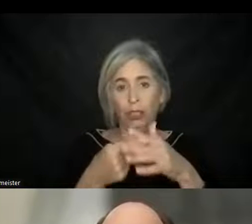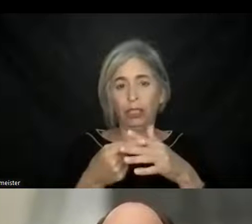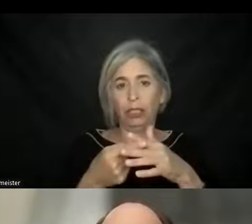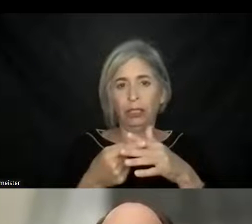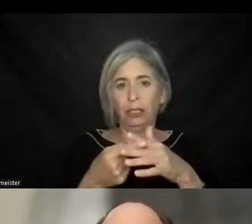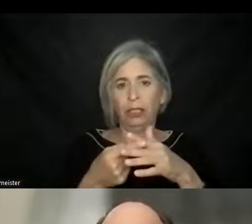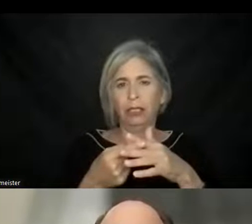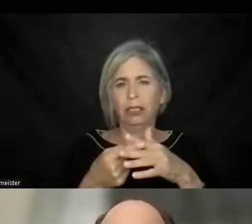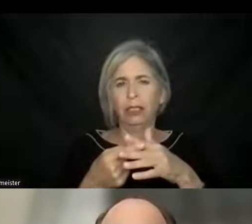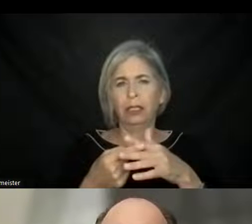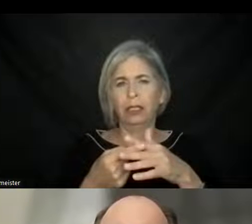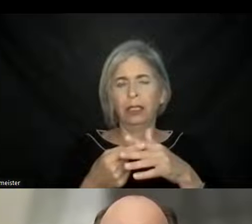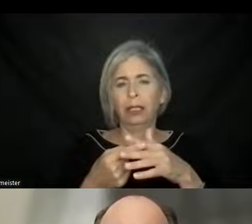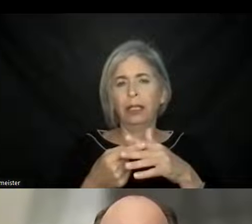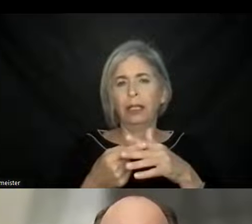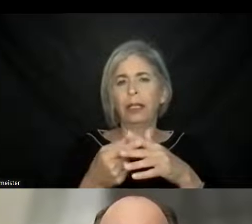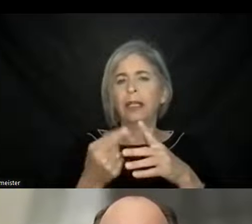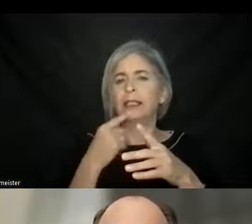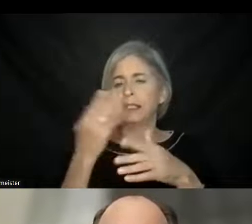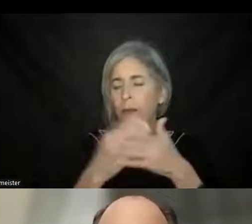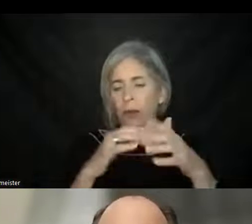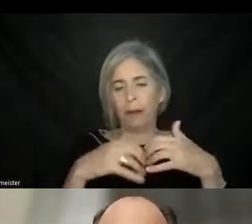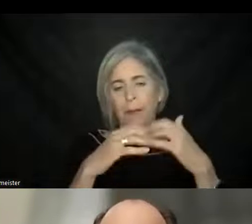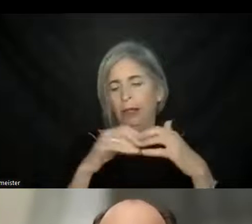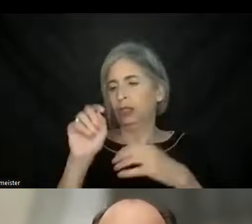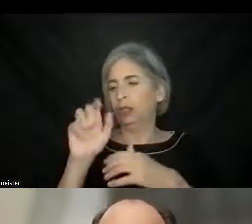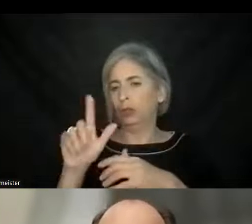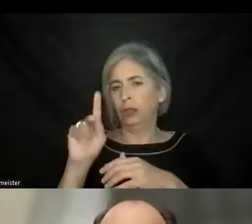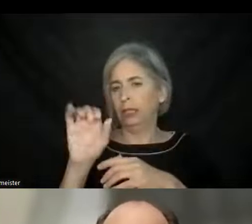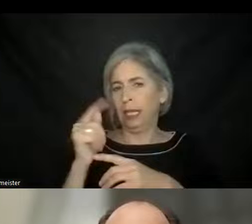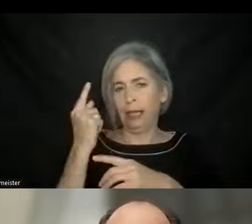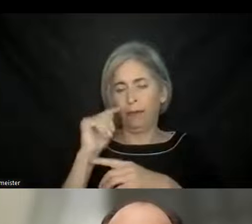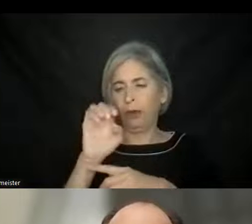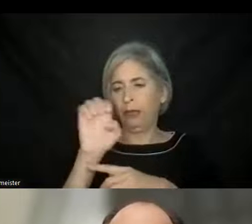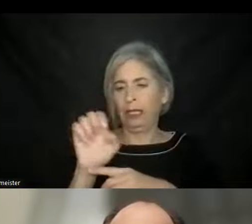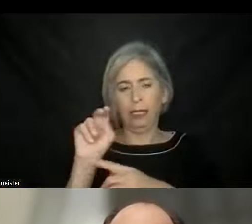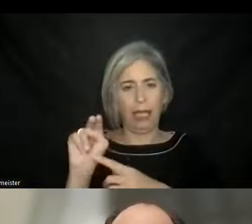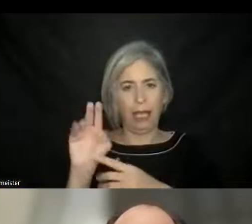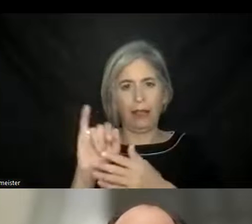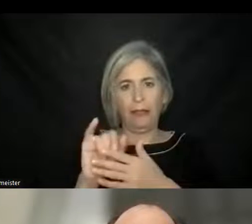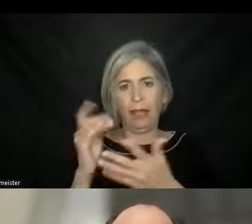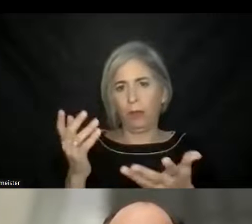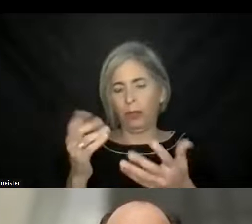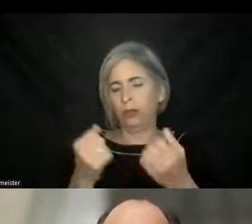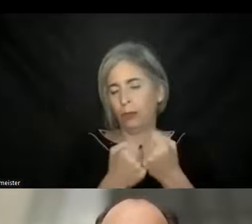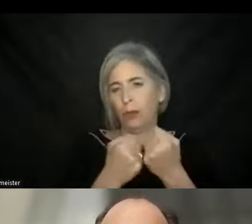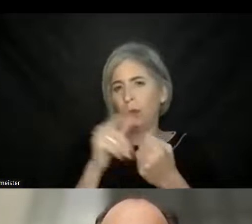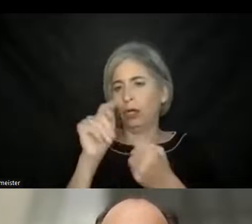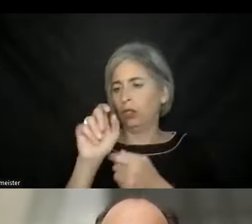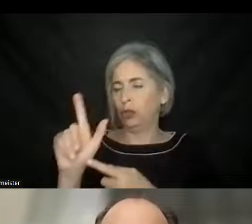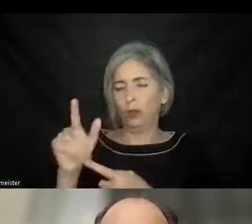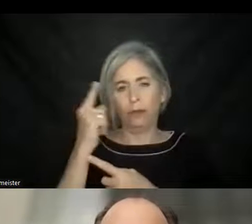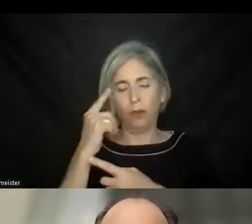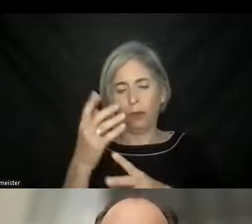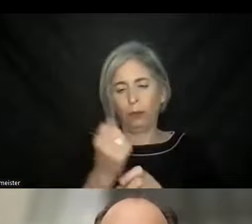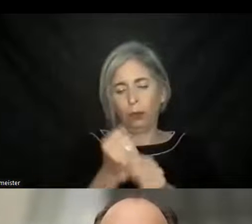376, there was also, somebody built a toolkit for the EN. So that was kind of a support tool for